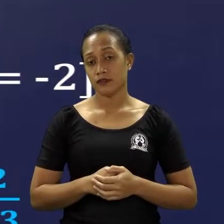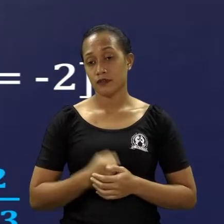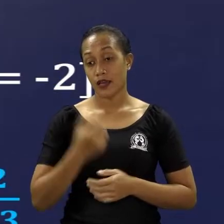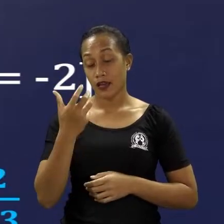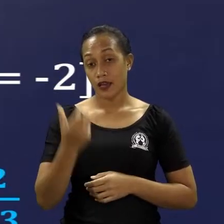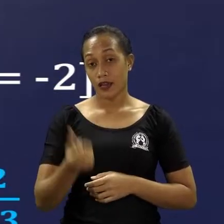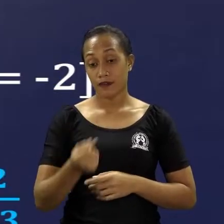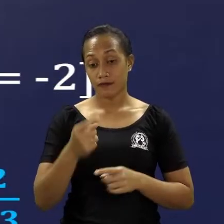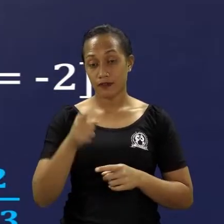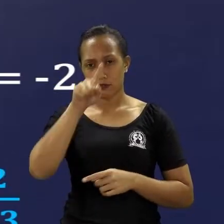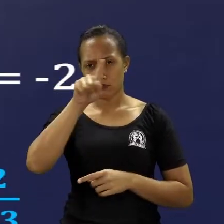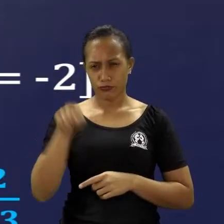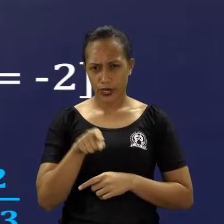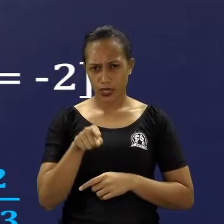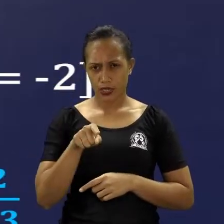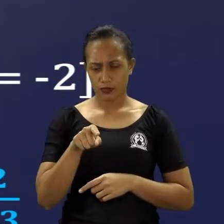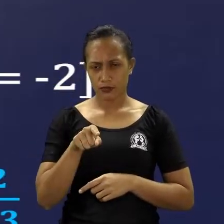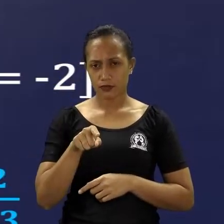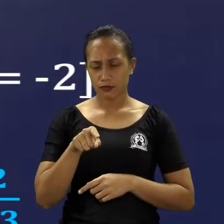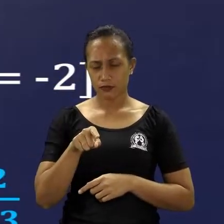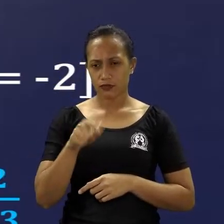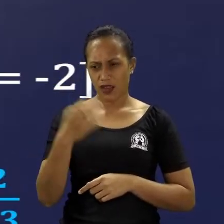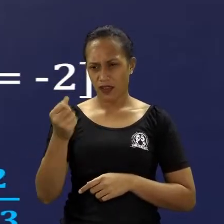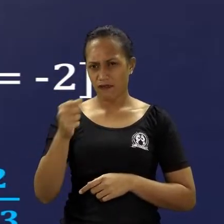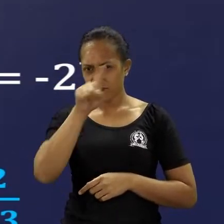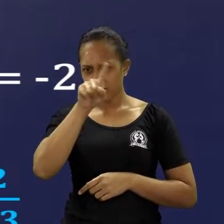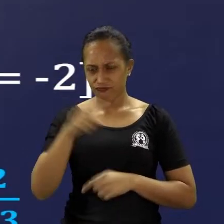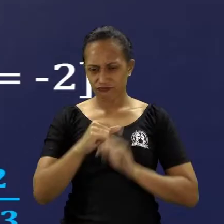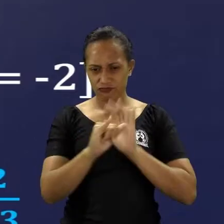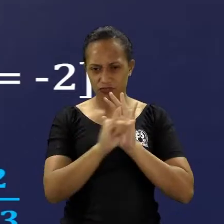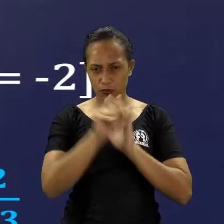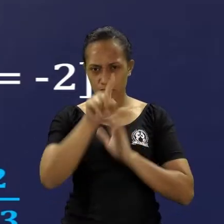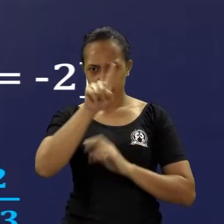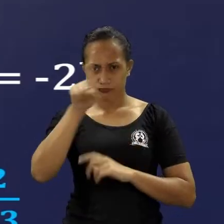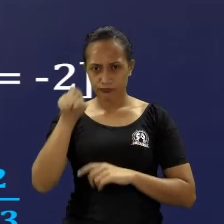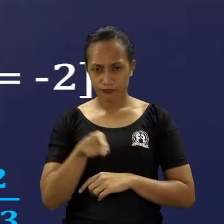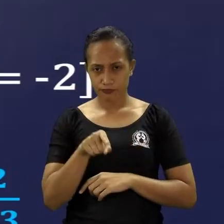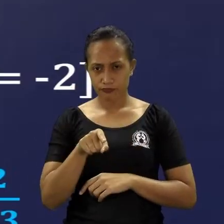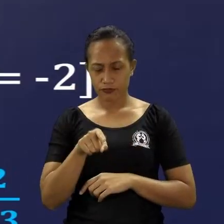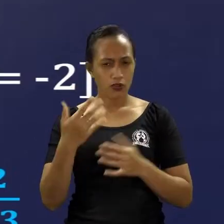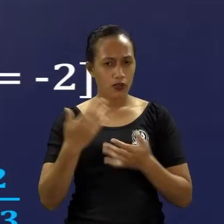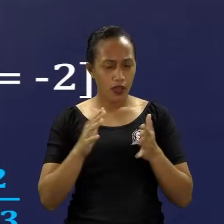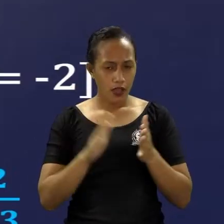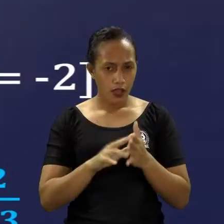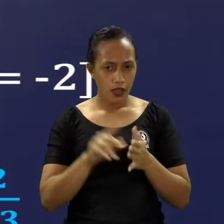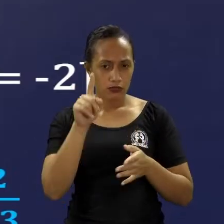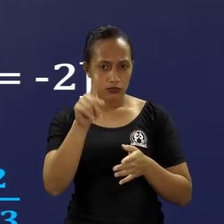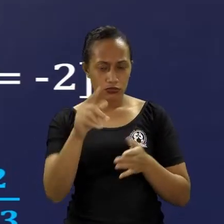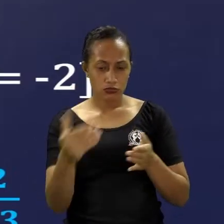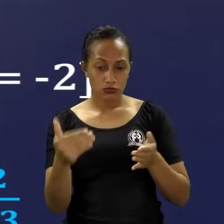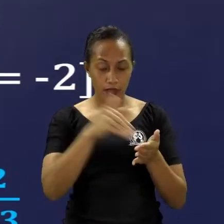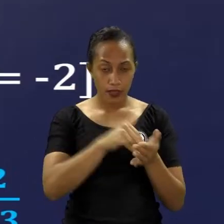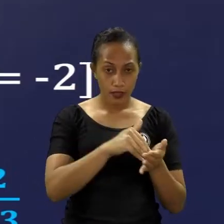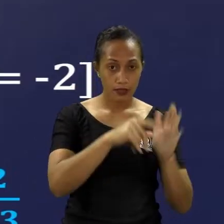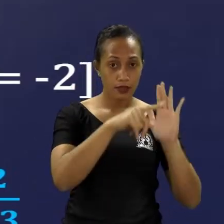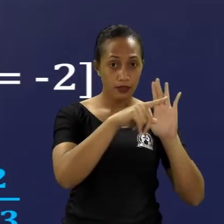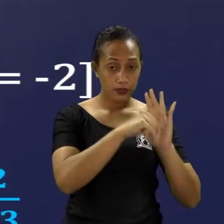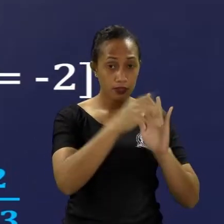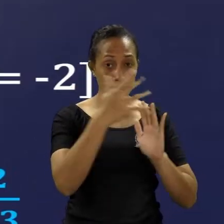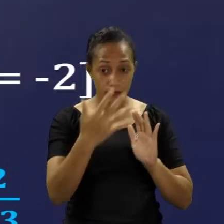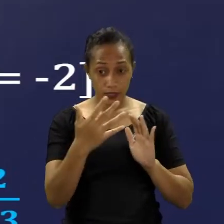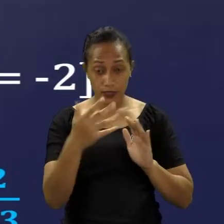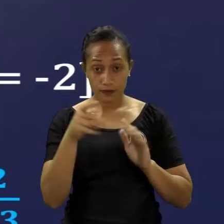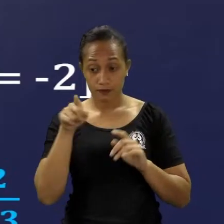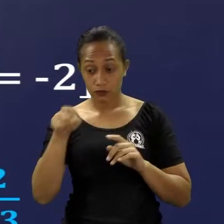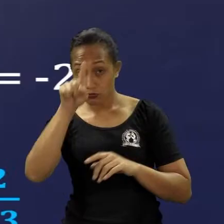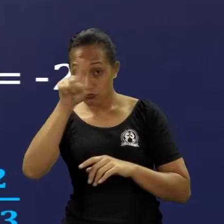We have a bracket here. Olo o yele bracket lea. If I fair, ona whaopopo le negative 5 lea I